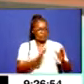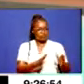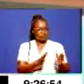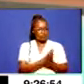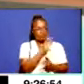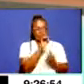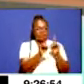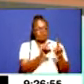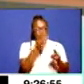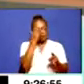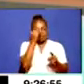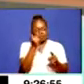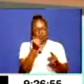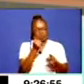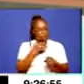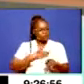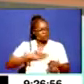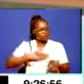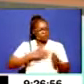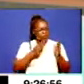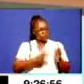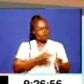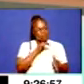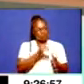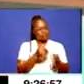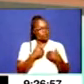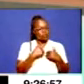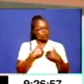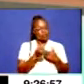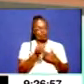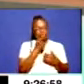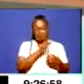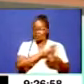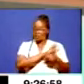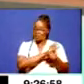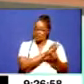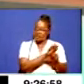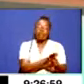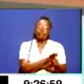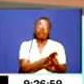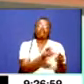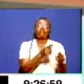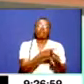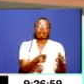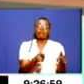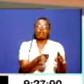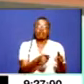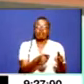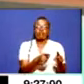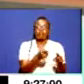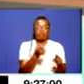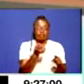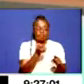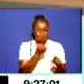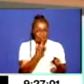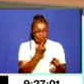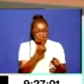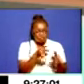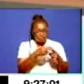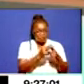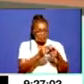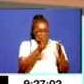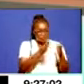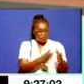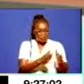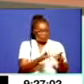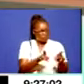why are scientists not coming up with a cure for COVID-19? But biomedical engineers are also scientists. Maybe